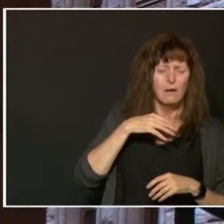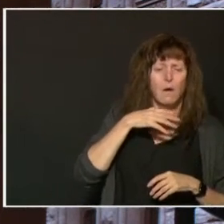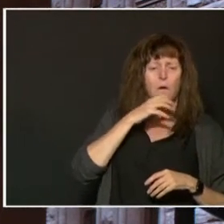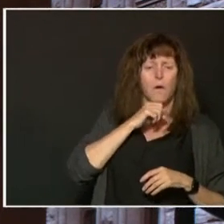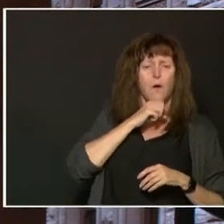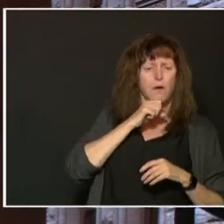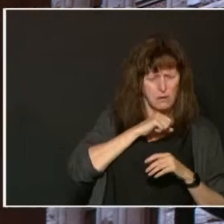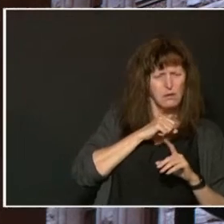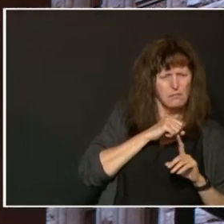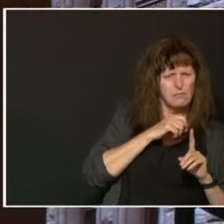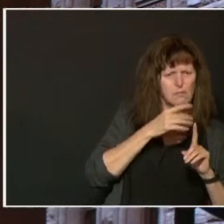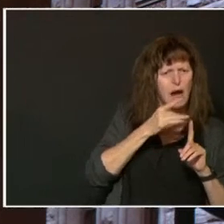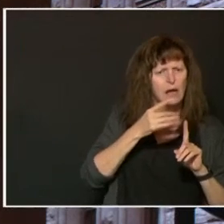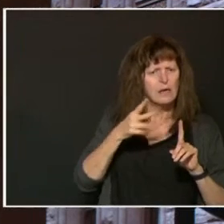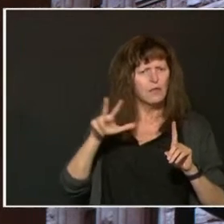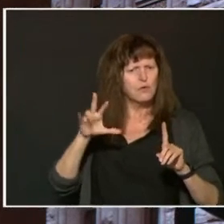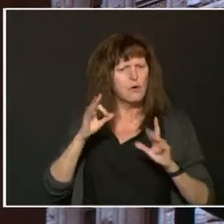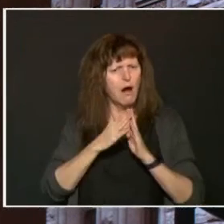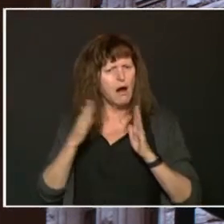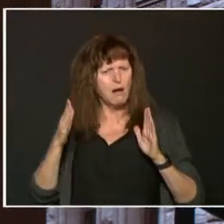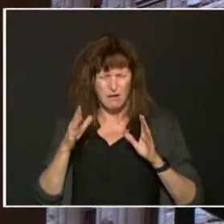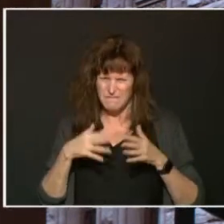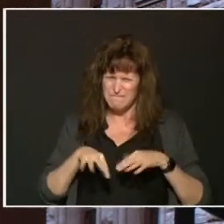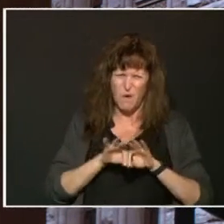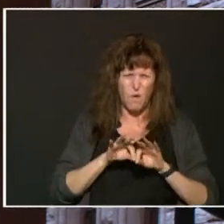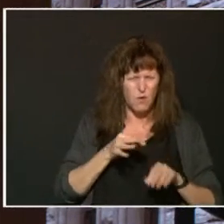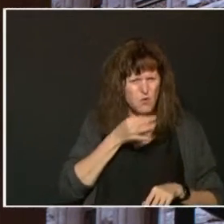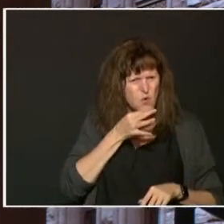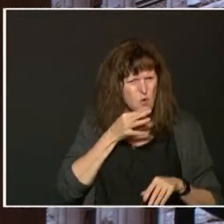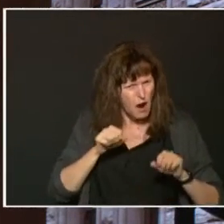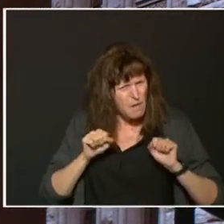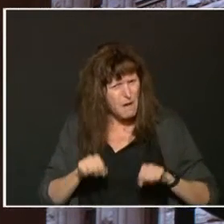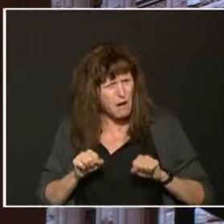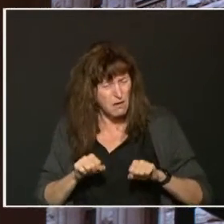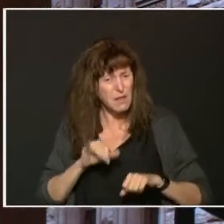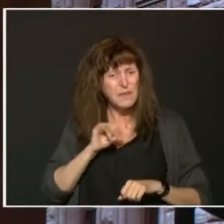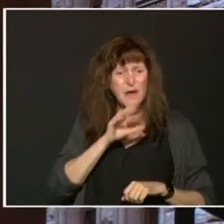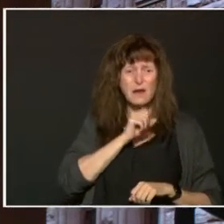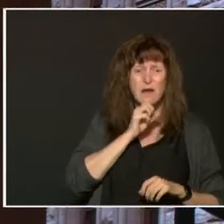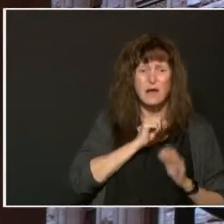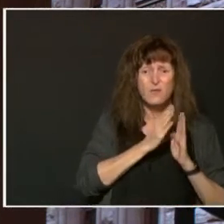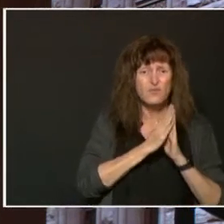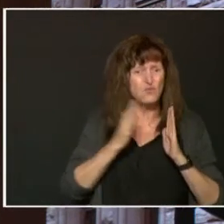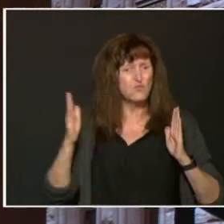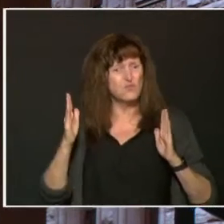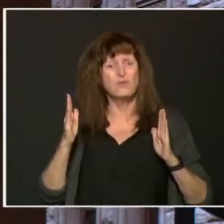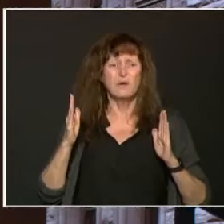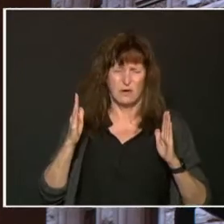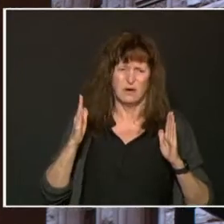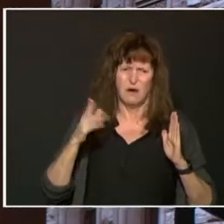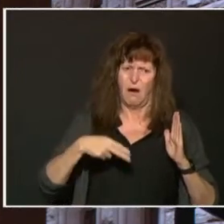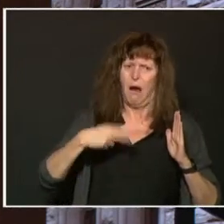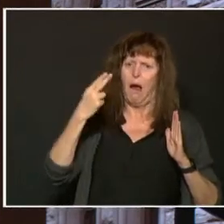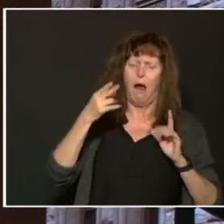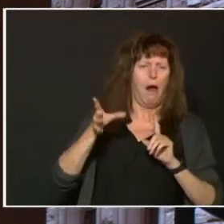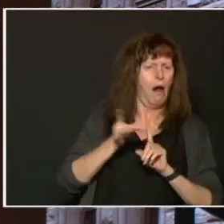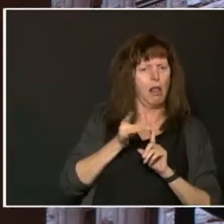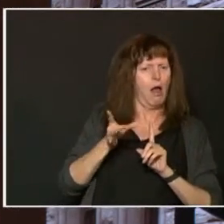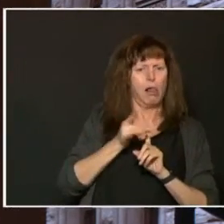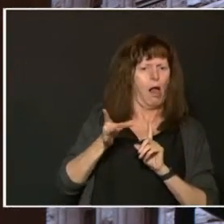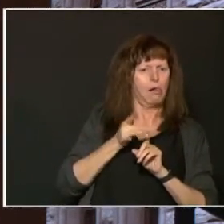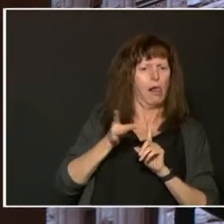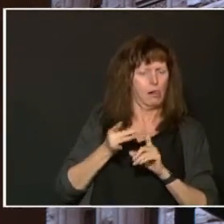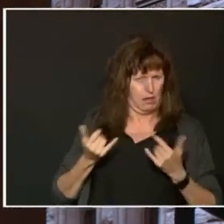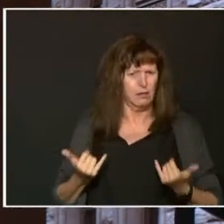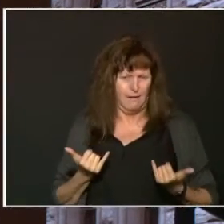as soon as possible, as you are in the age group where we are seeing the highest instances of COVID-19 infection